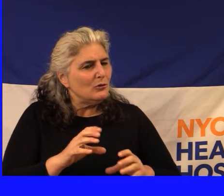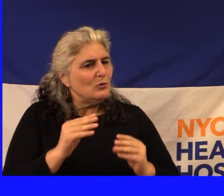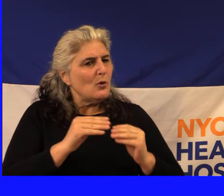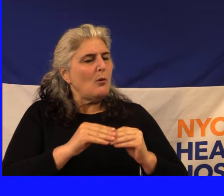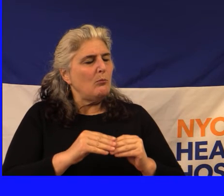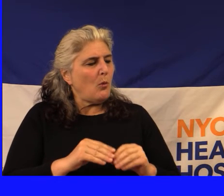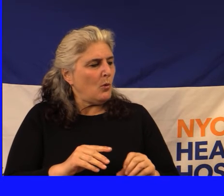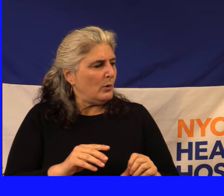delivery side, or?